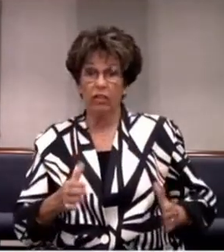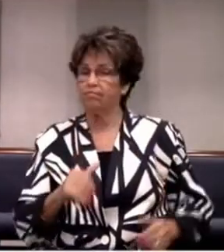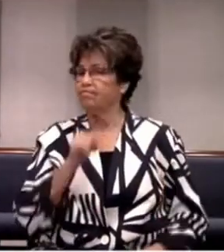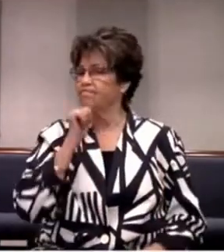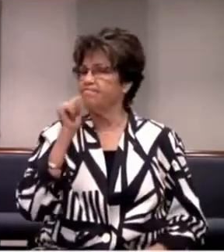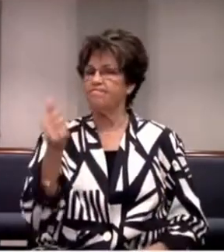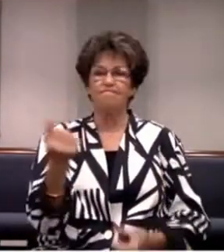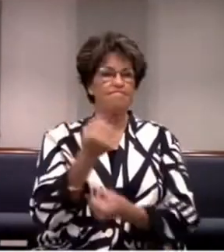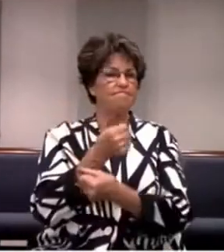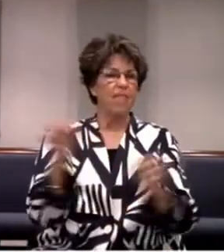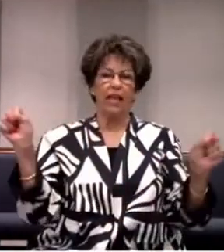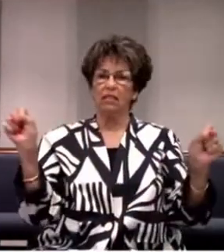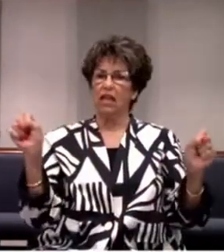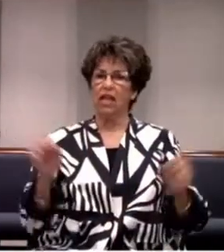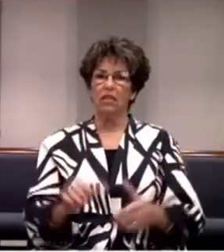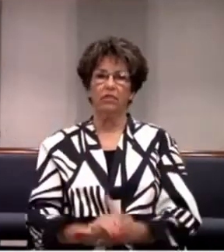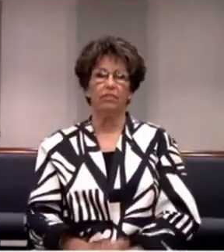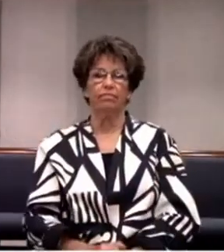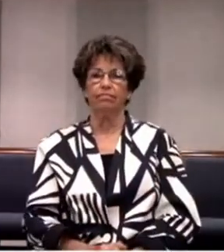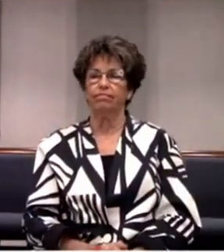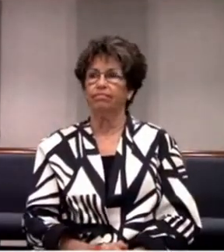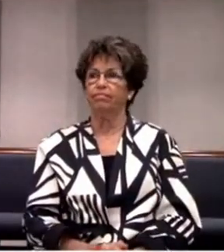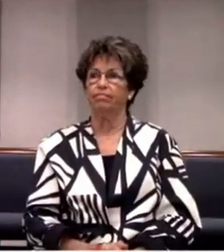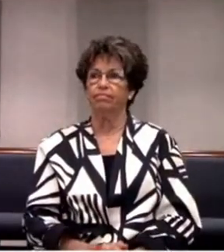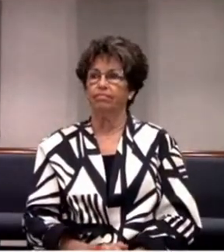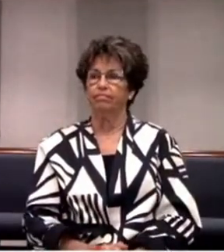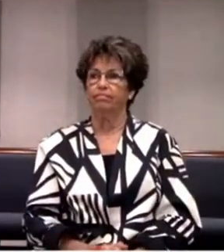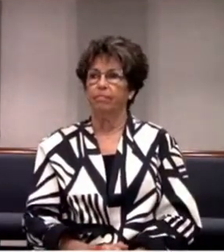When you read those verses,